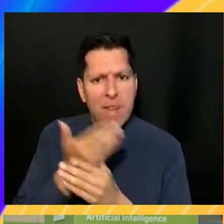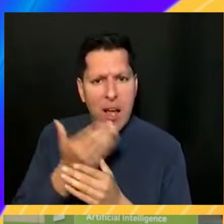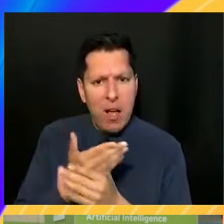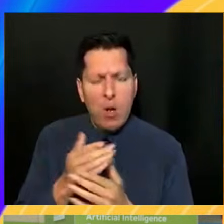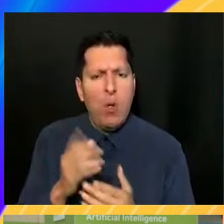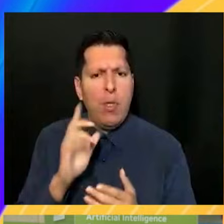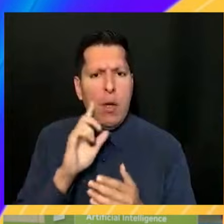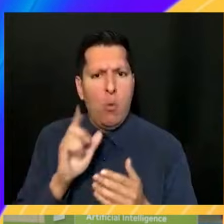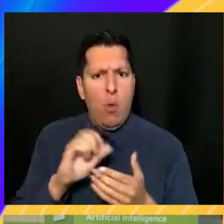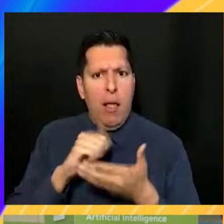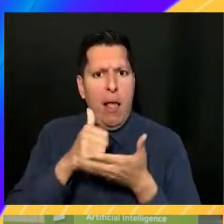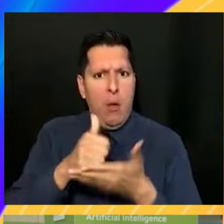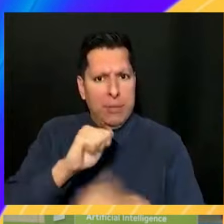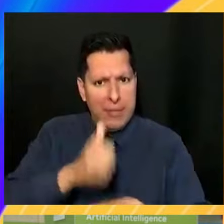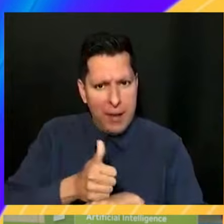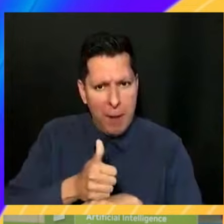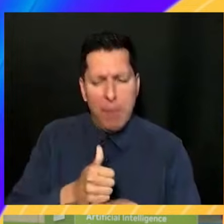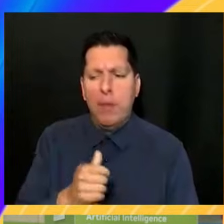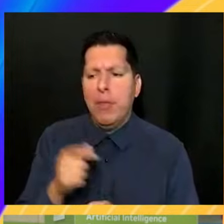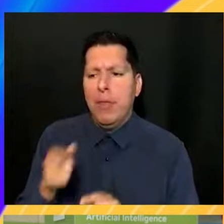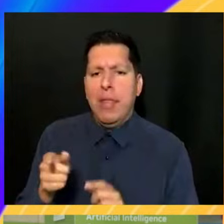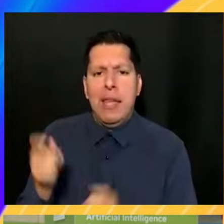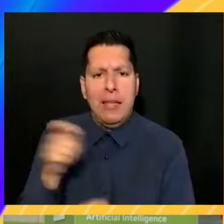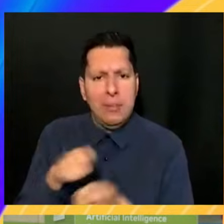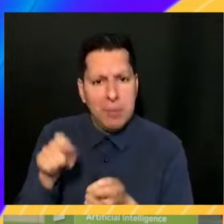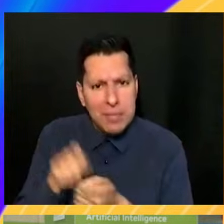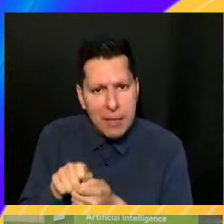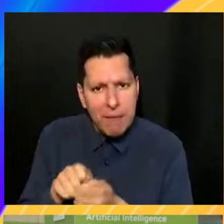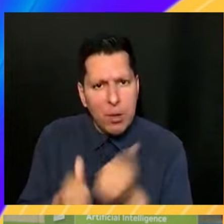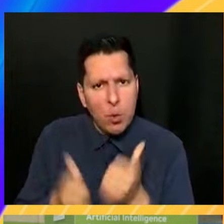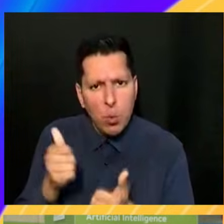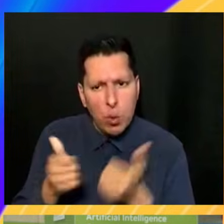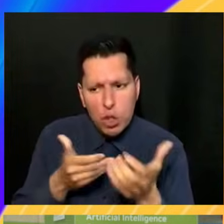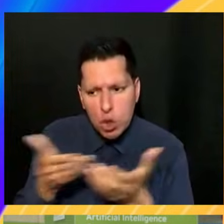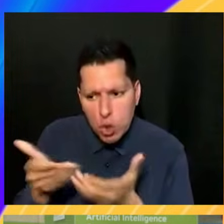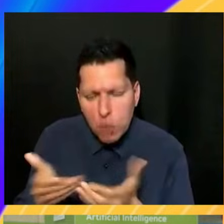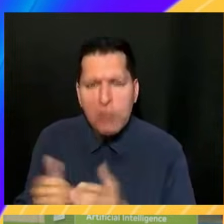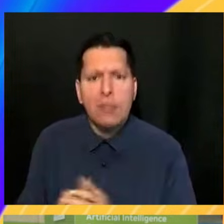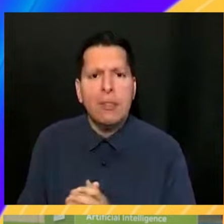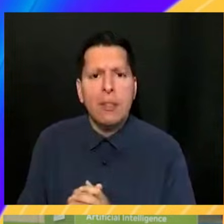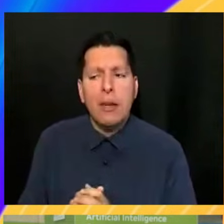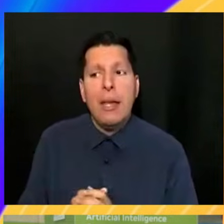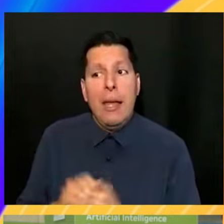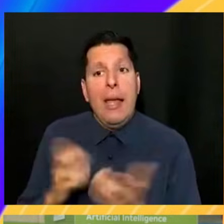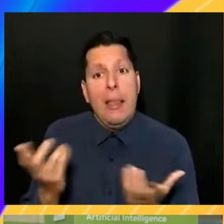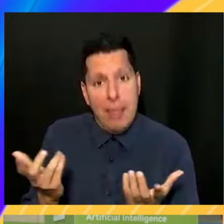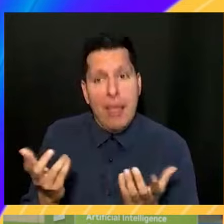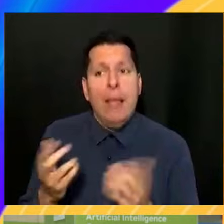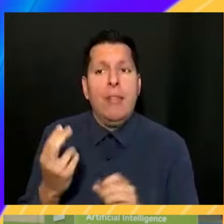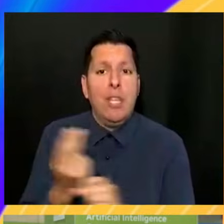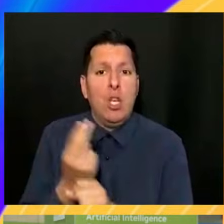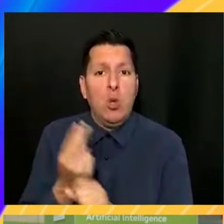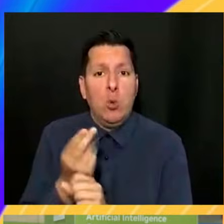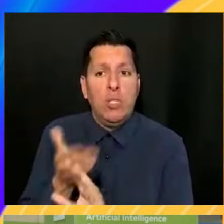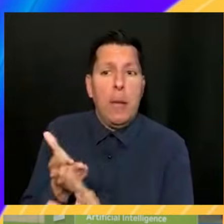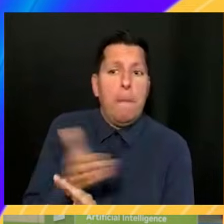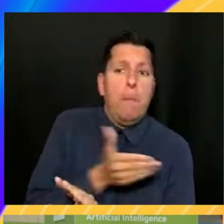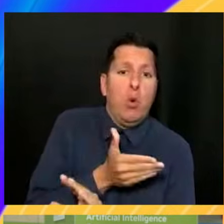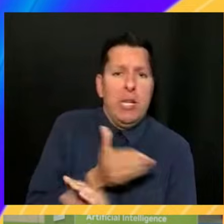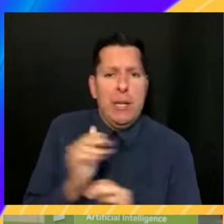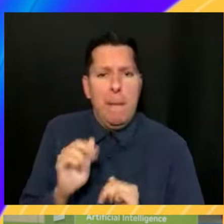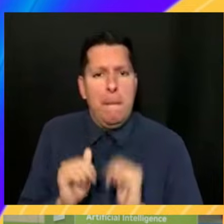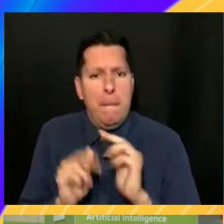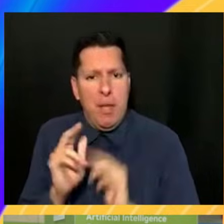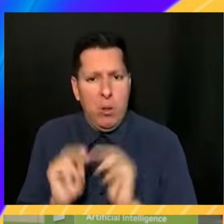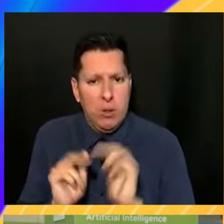this, and what service does it use? And sometimes we're using like a pre-built rule, because again, we don't want to recreate the wheel.